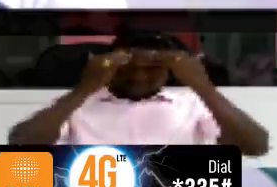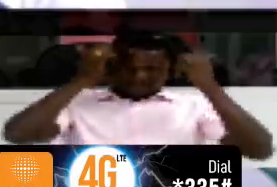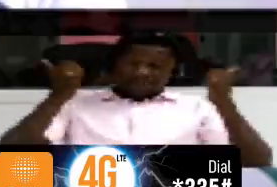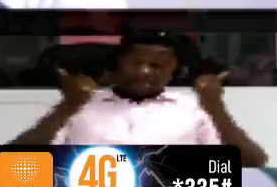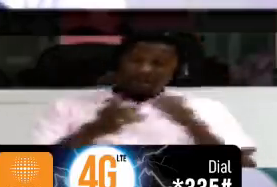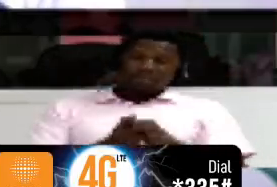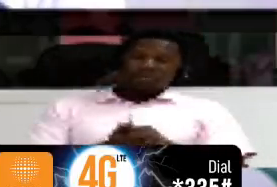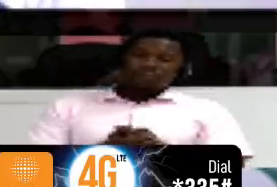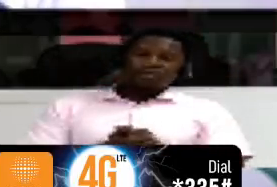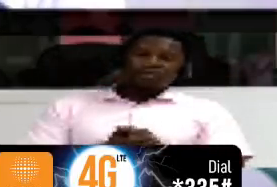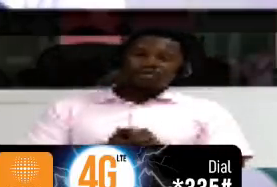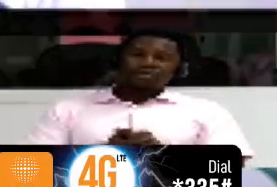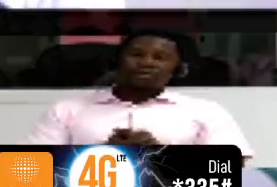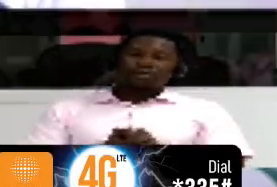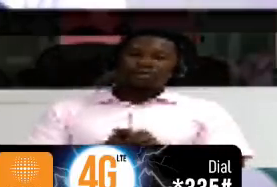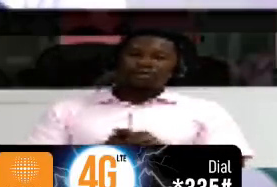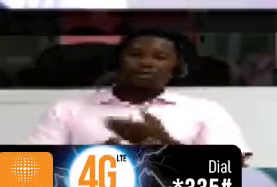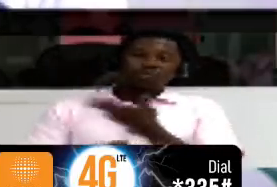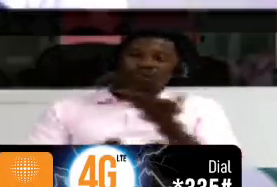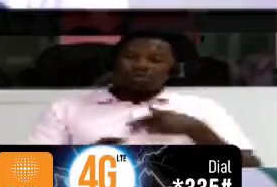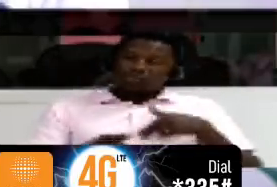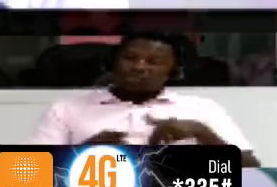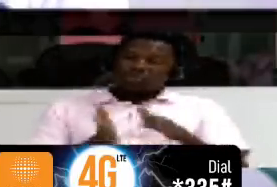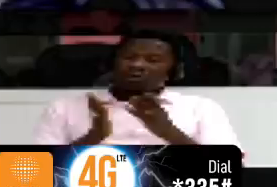Where will we go?